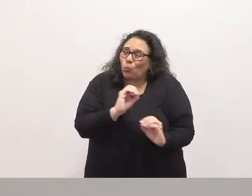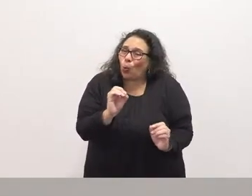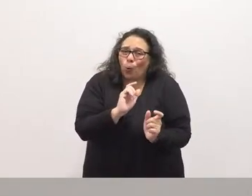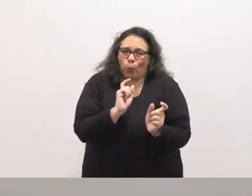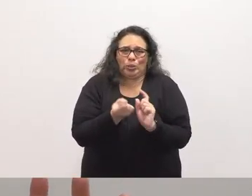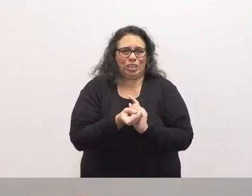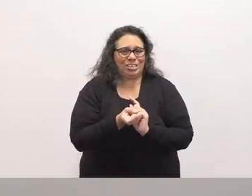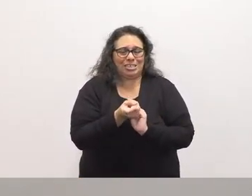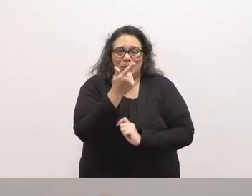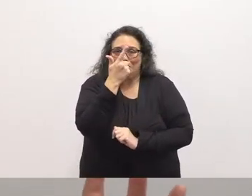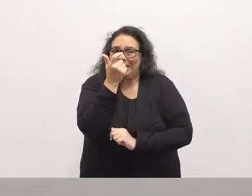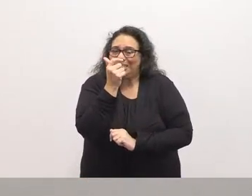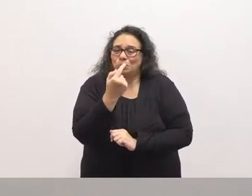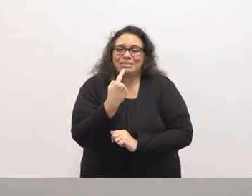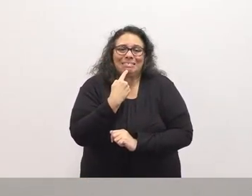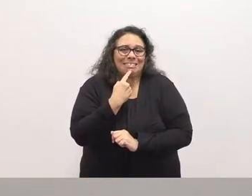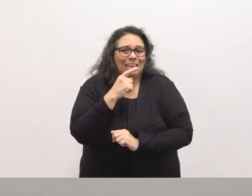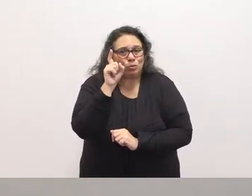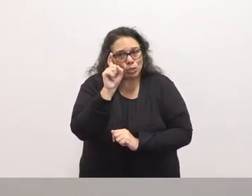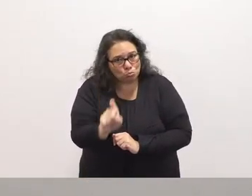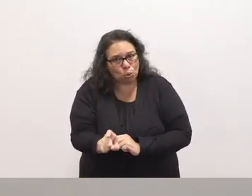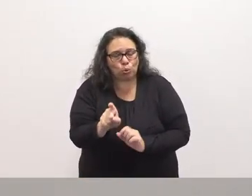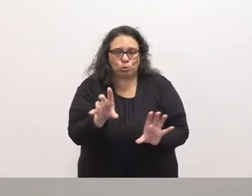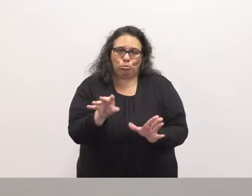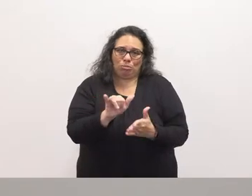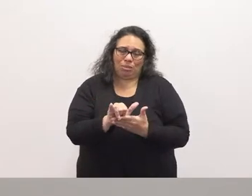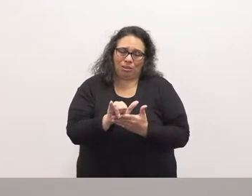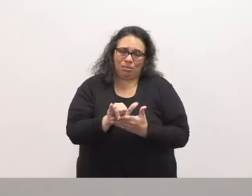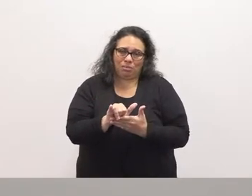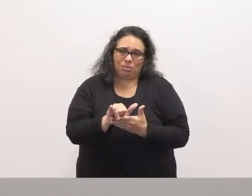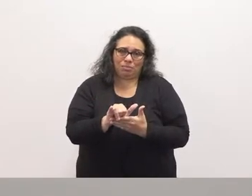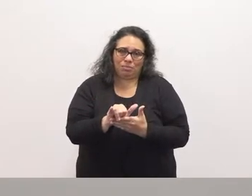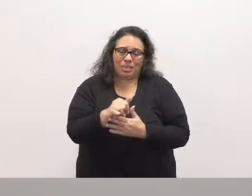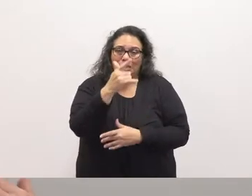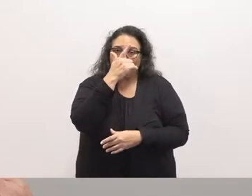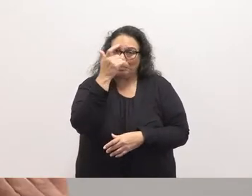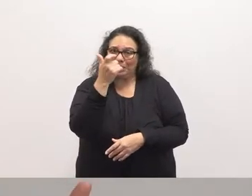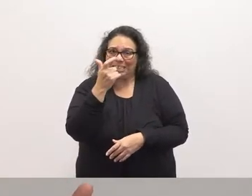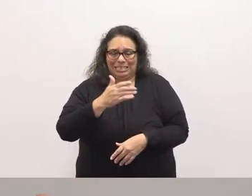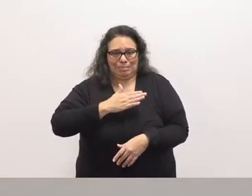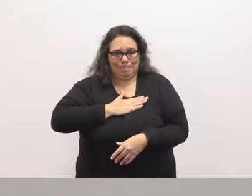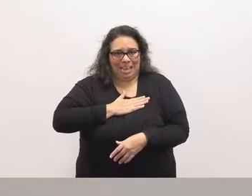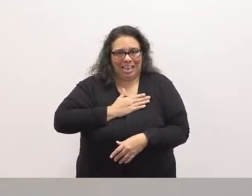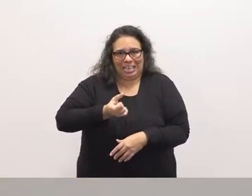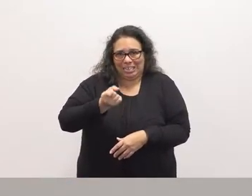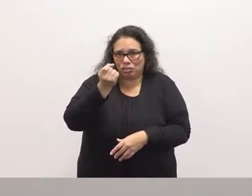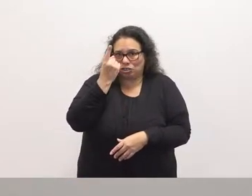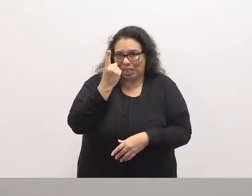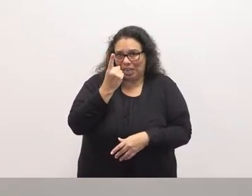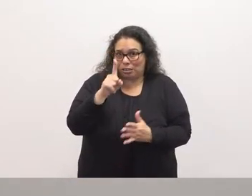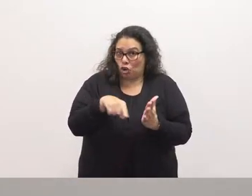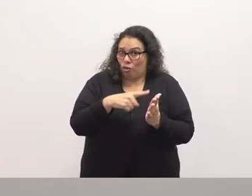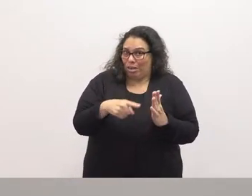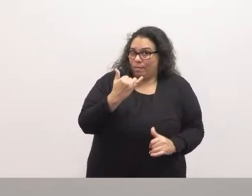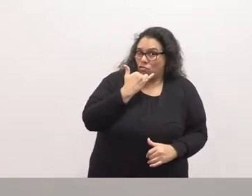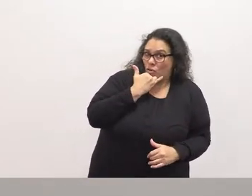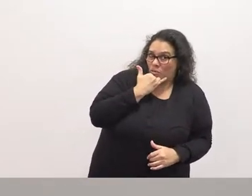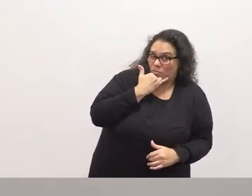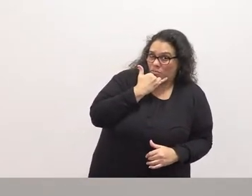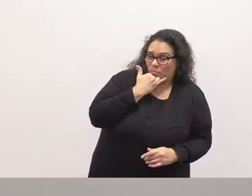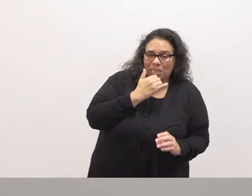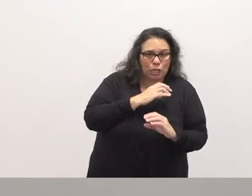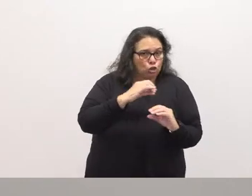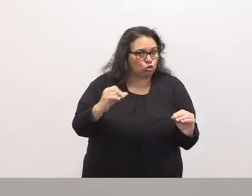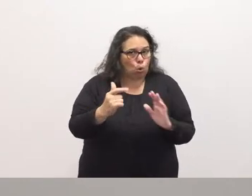because that's what we say we're supposed to do. And since there are, in my understanding, correct me if I'm wrong, no